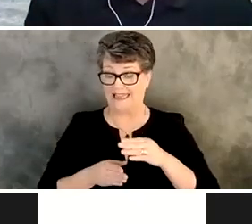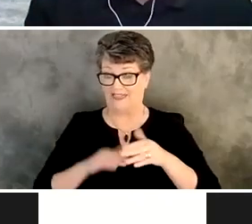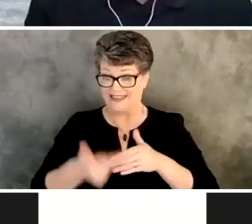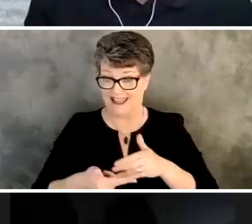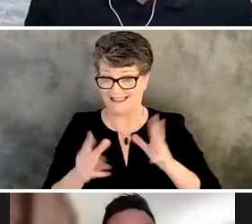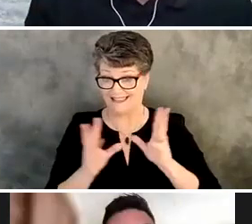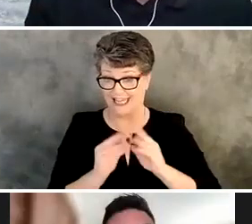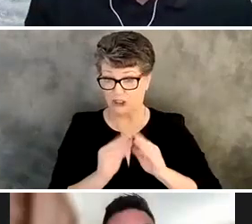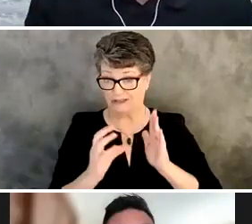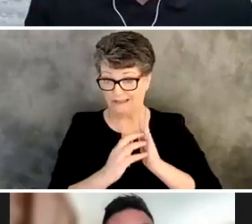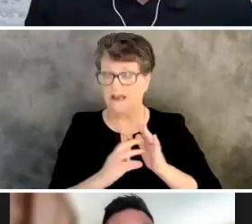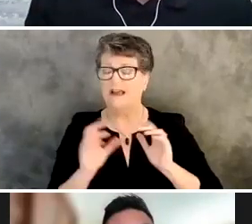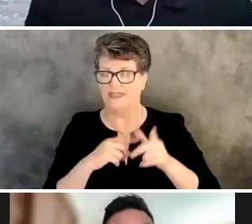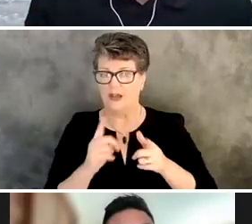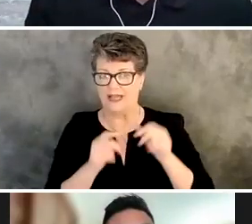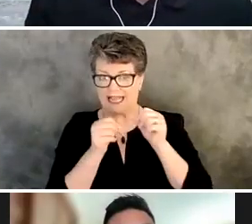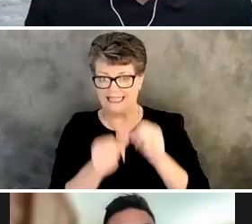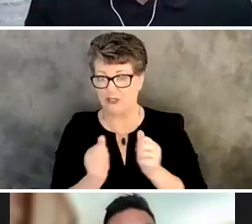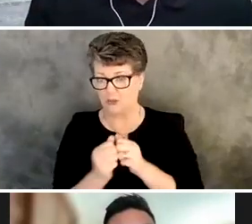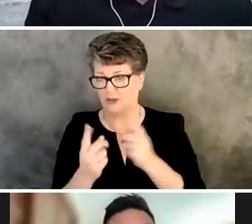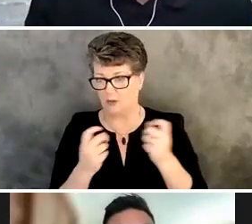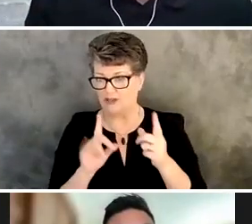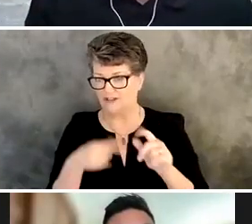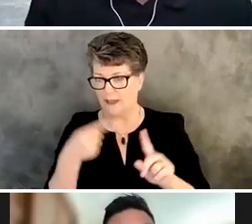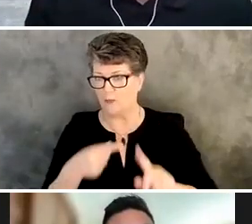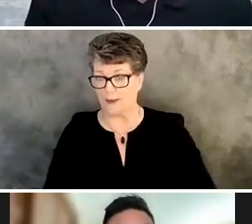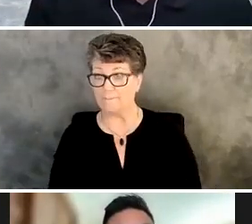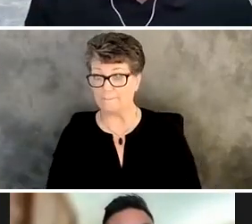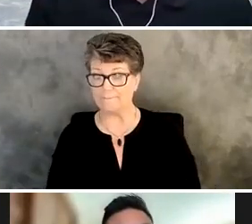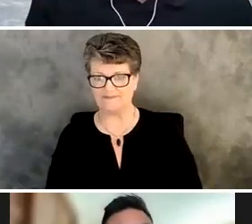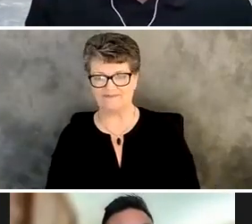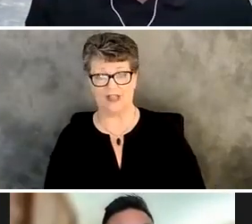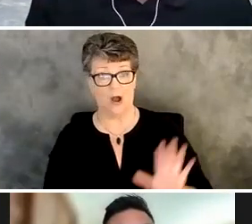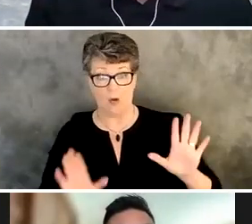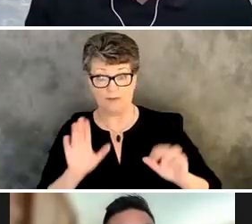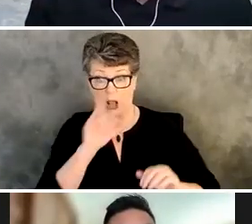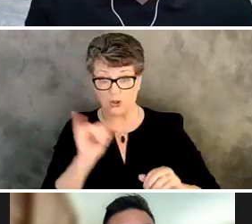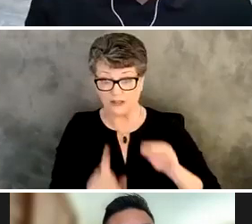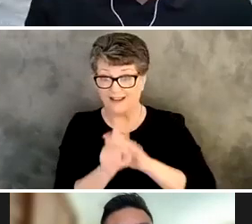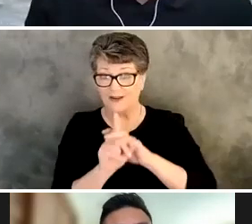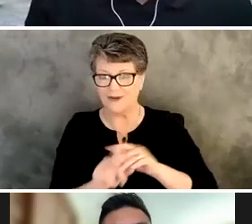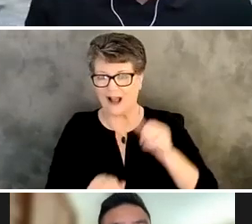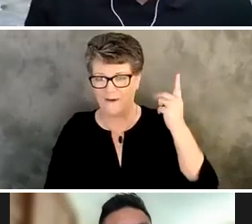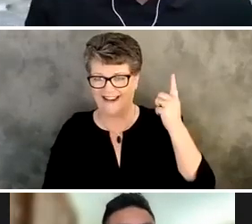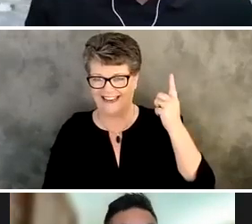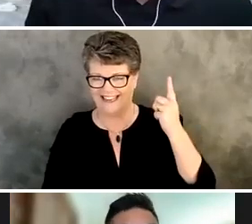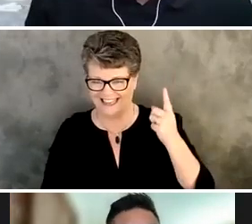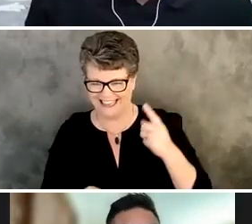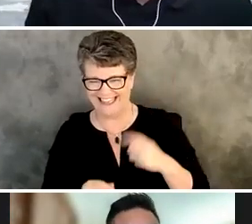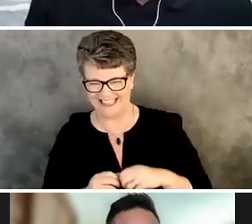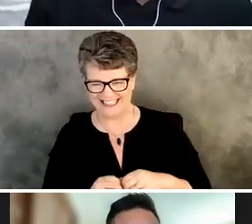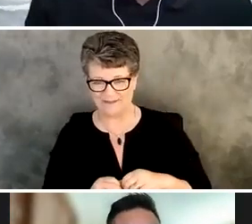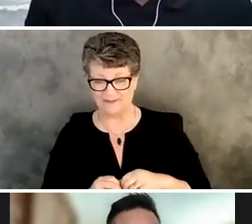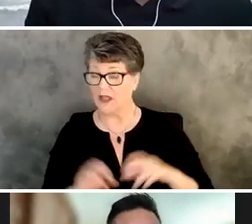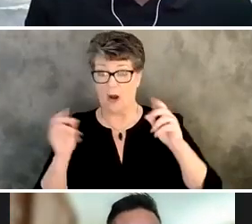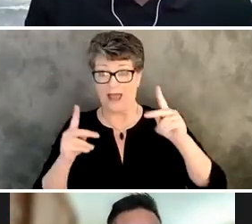can just continue on with the questions at that point. Oh, it looks like we did get one.